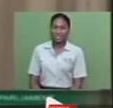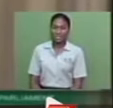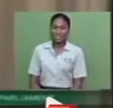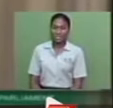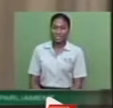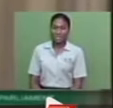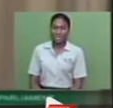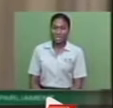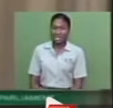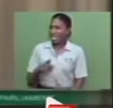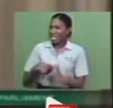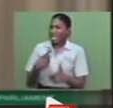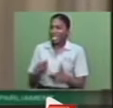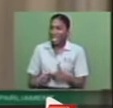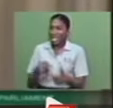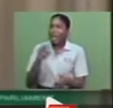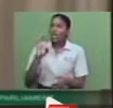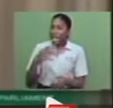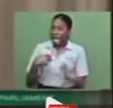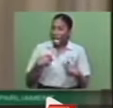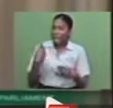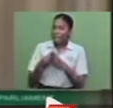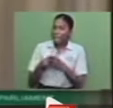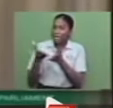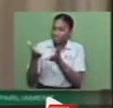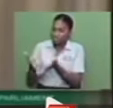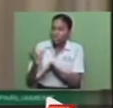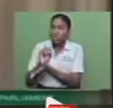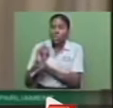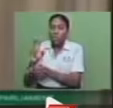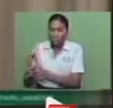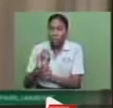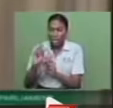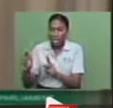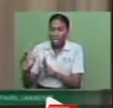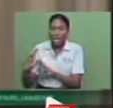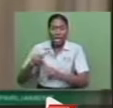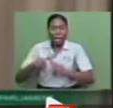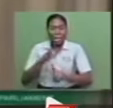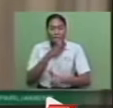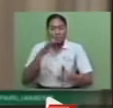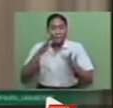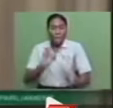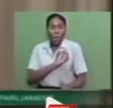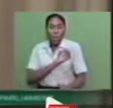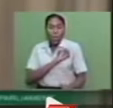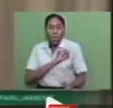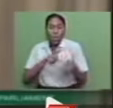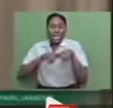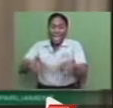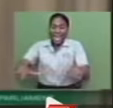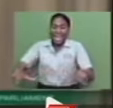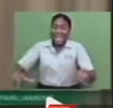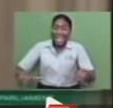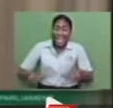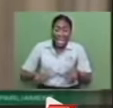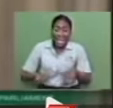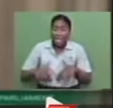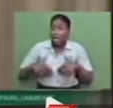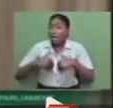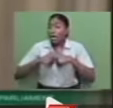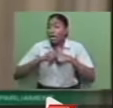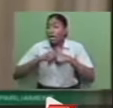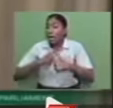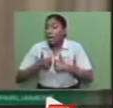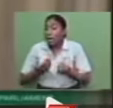land tenure, whole issue of ownership of land, the problems that they face, because when they go for the incentives, they cannot produce a